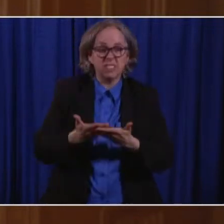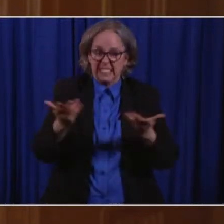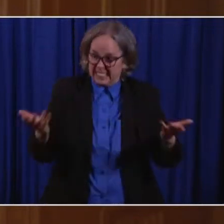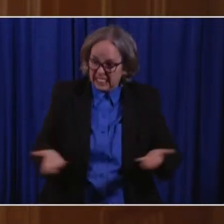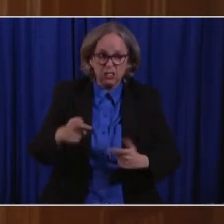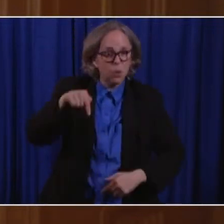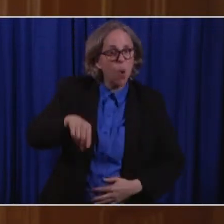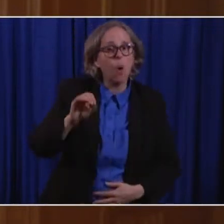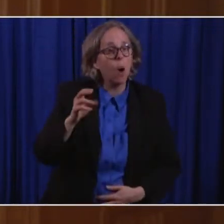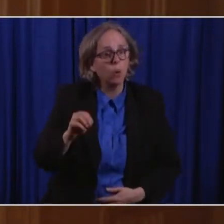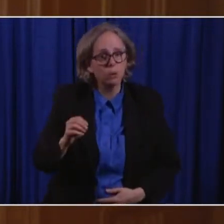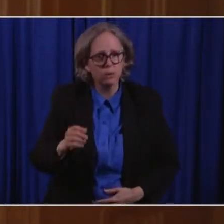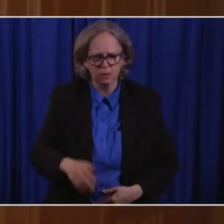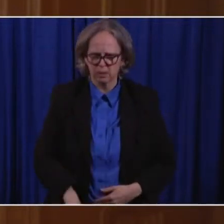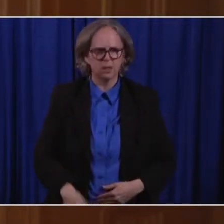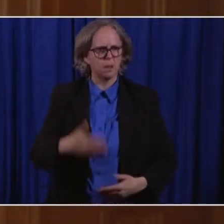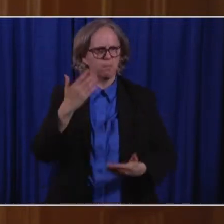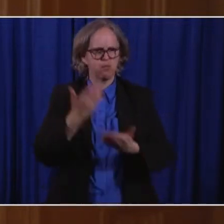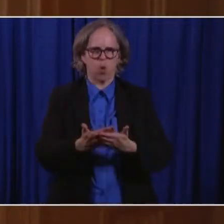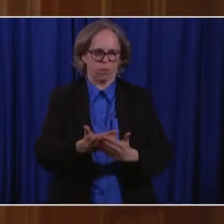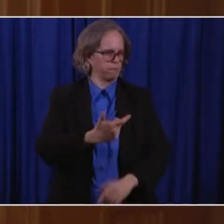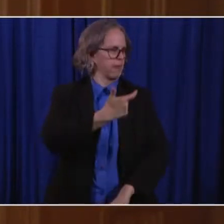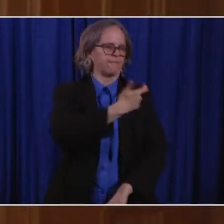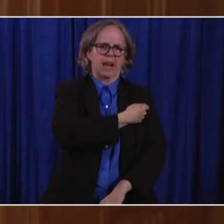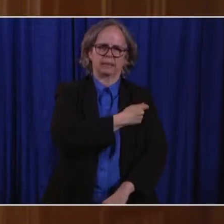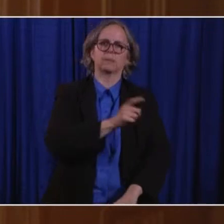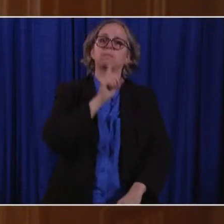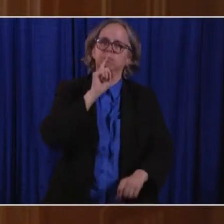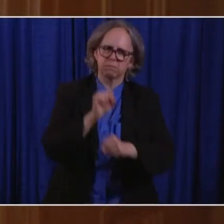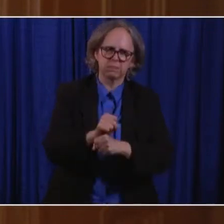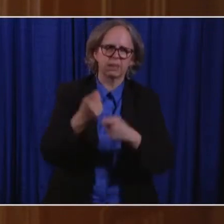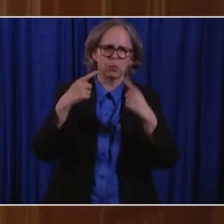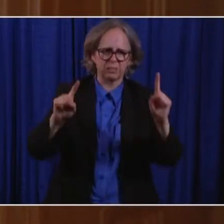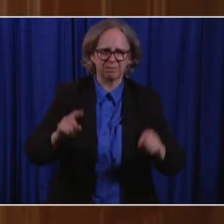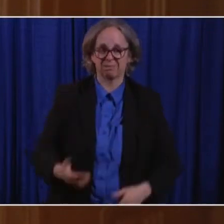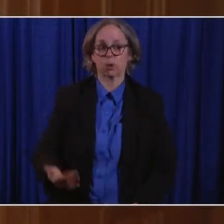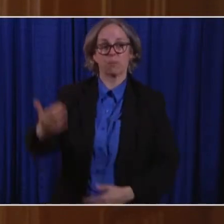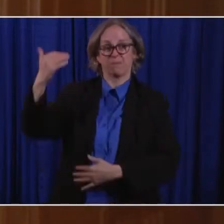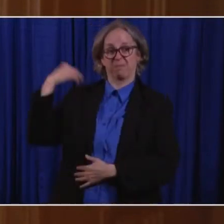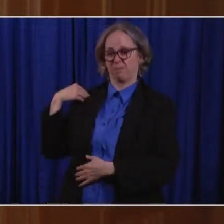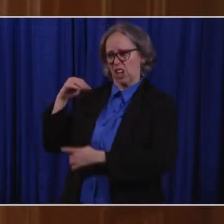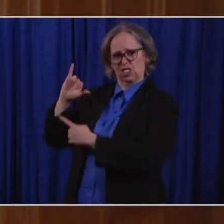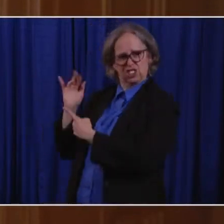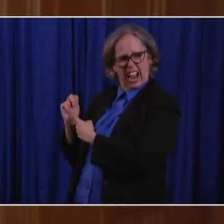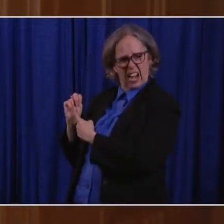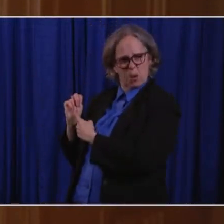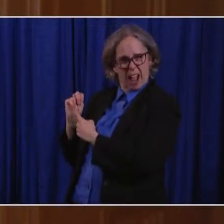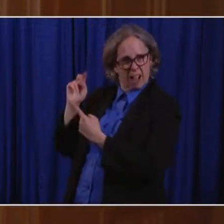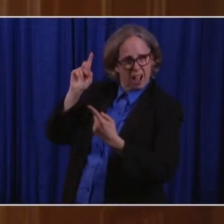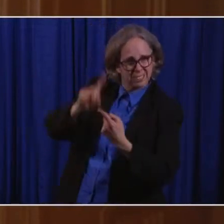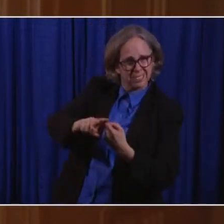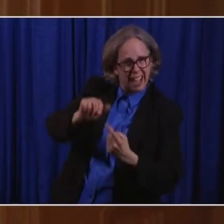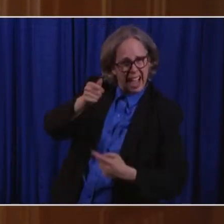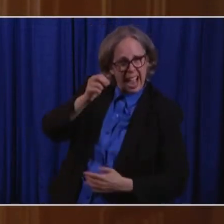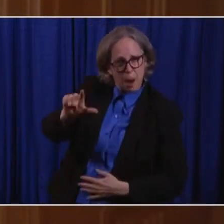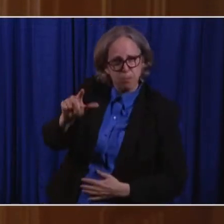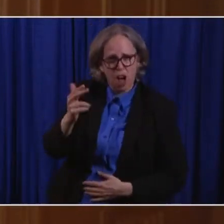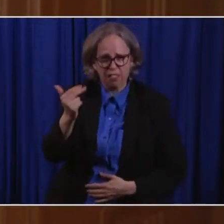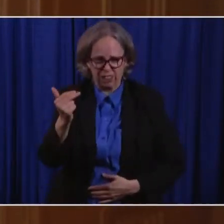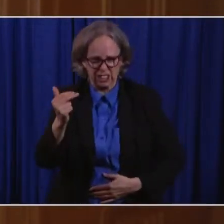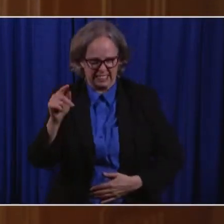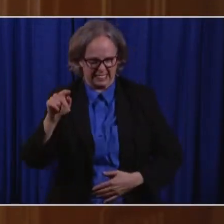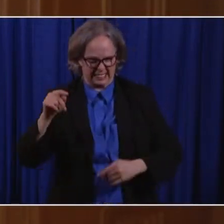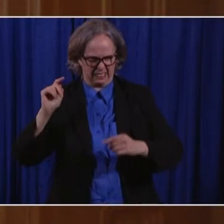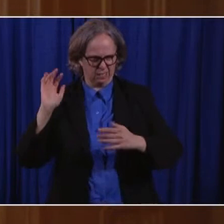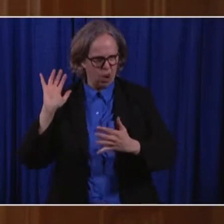really are. Between January 1st and April 13th of this year, of all the people hospitalized at the